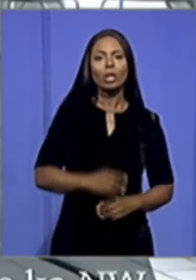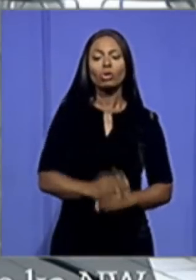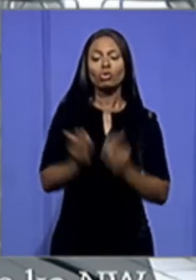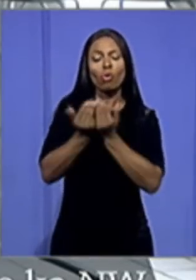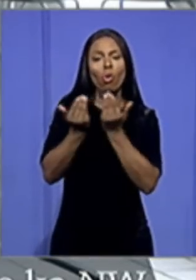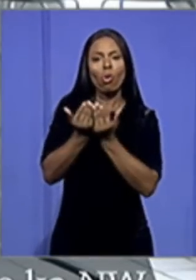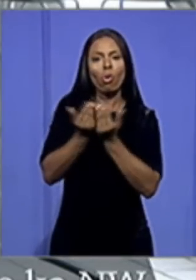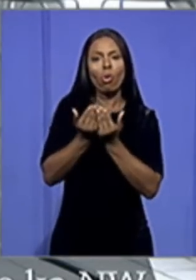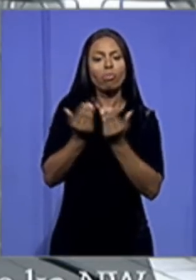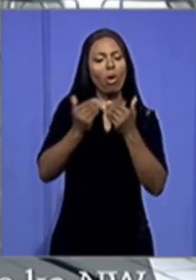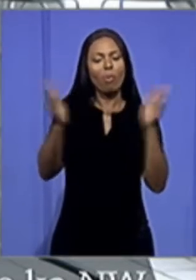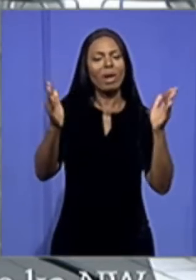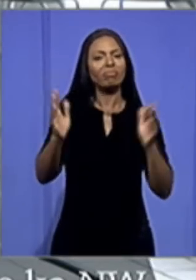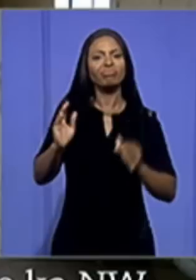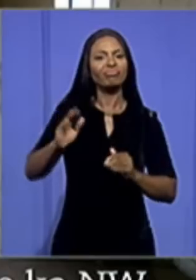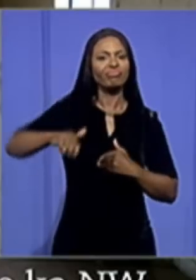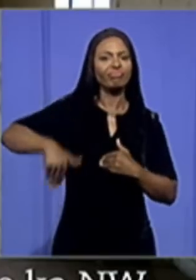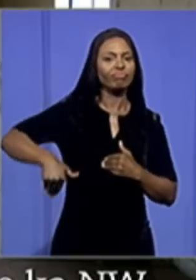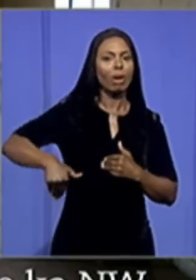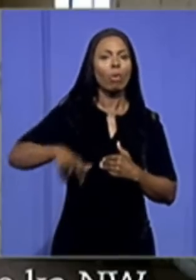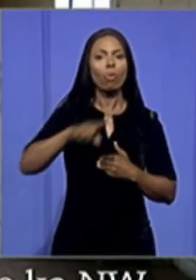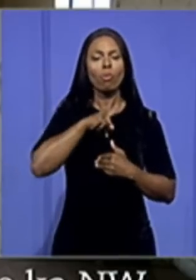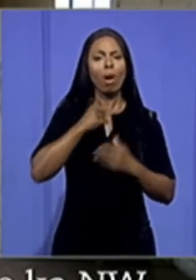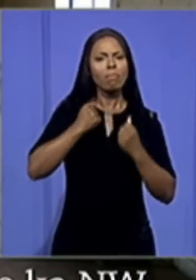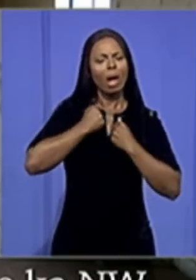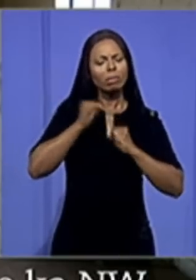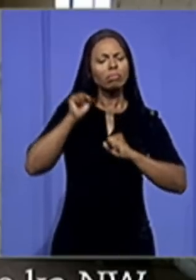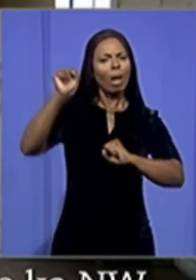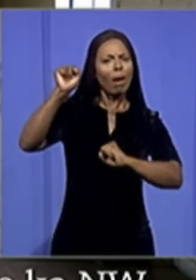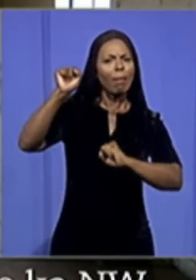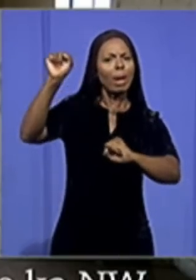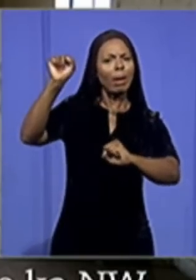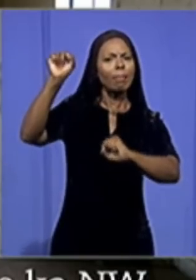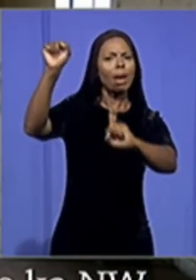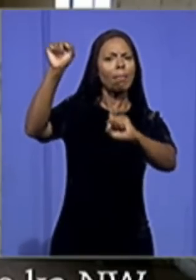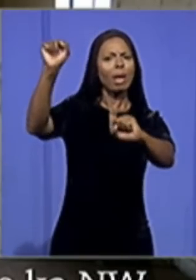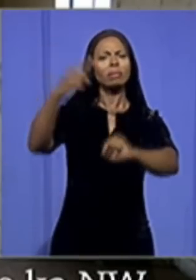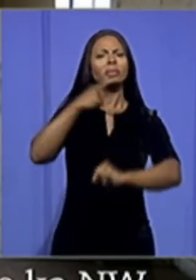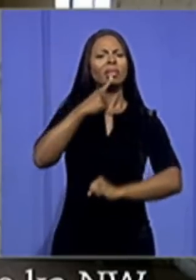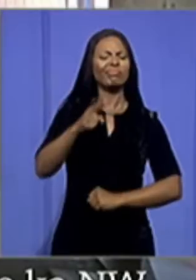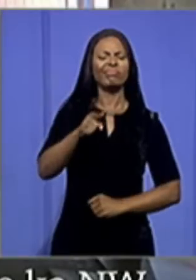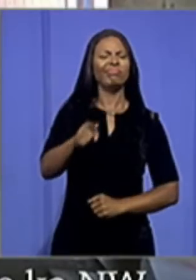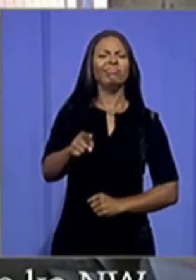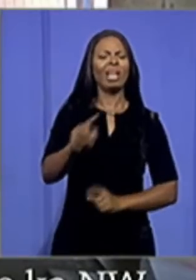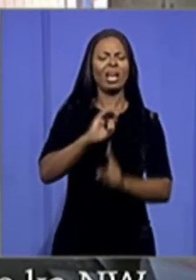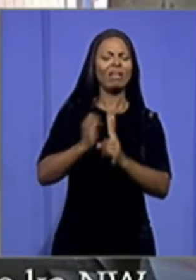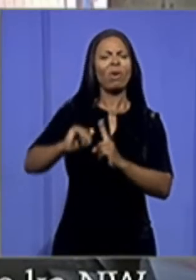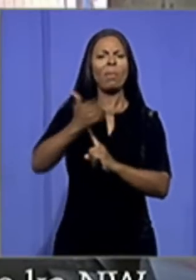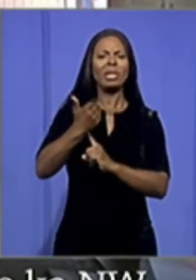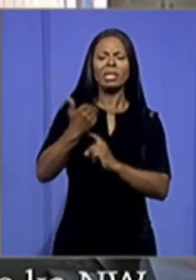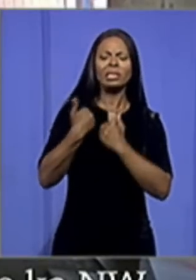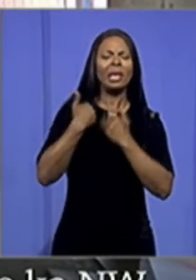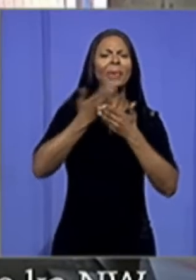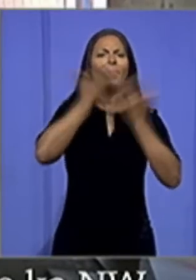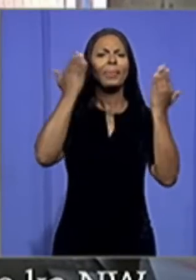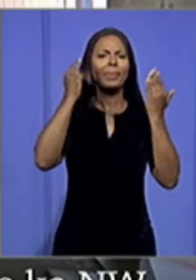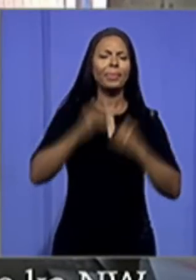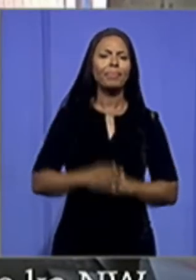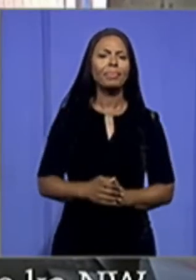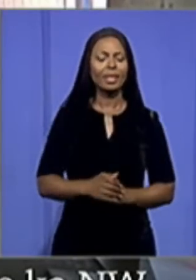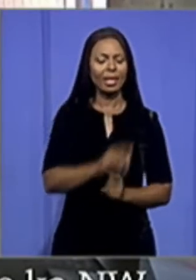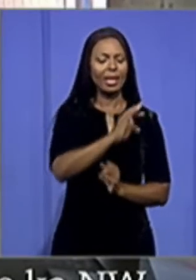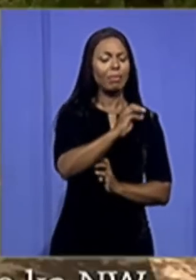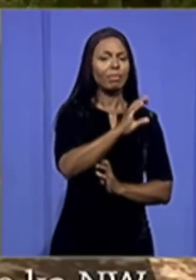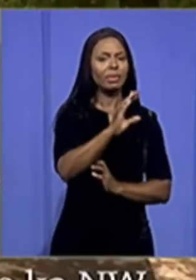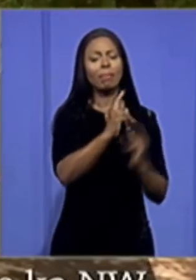tse di fetileng ka ntlha ya fa batsadi ba ne ba ipelaetsa ka ga seemo seo se sa siamang sa sekolo. Mokhuduthamaga Mutsumi o kopane